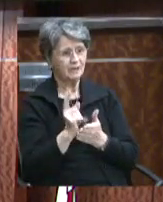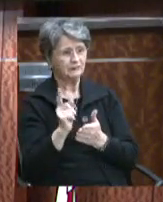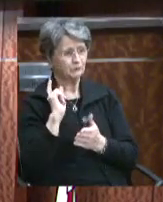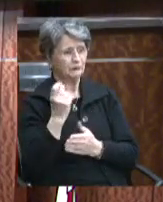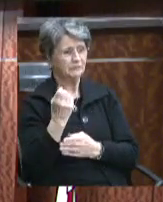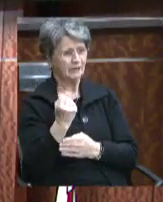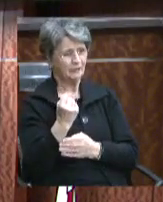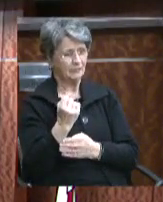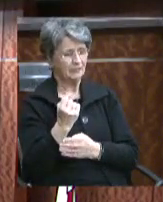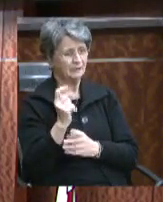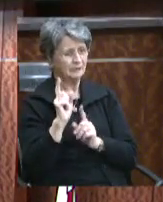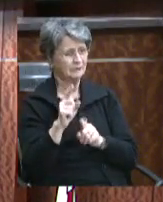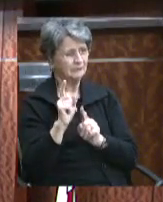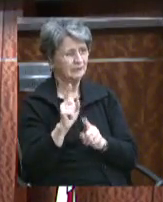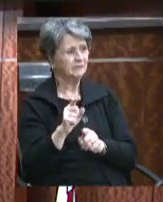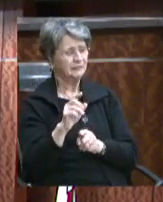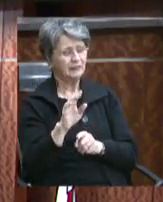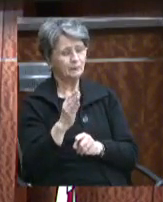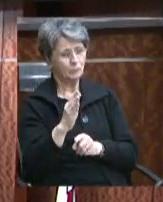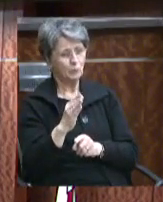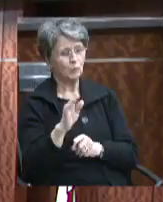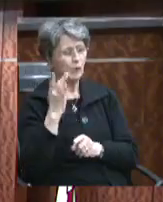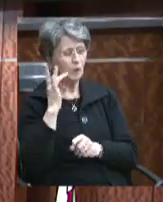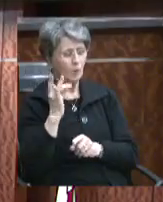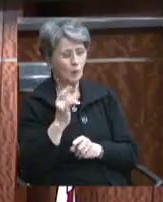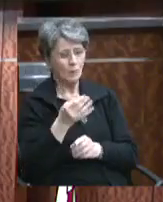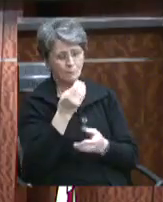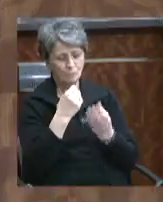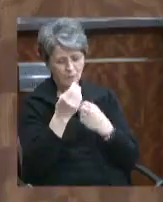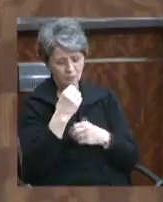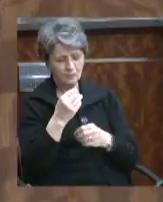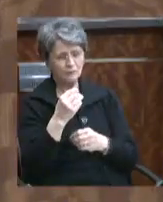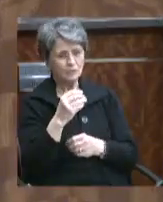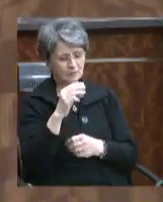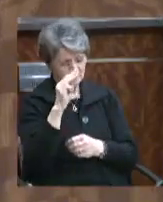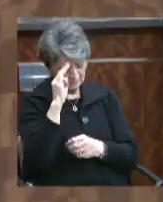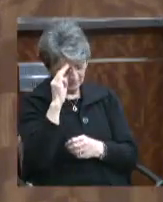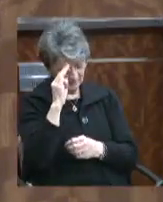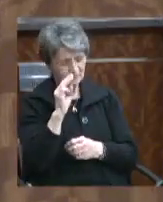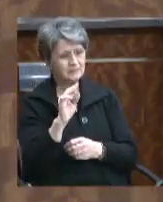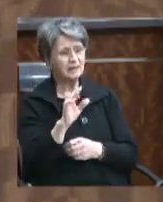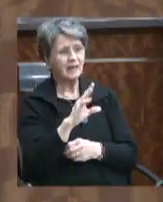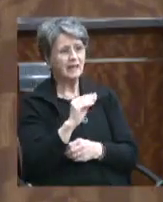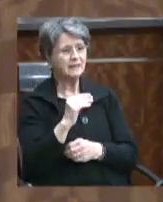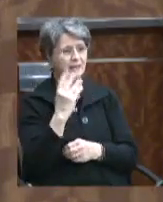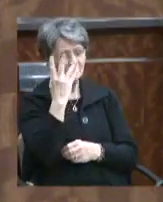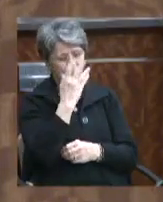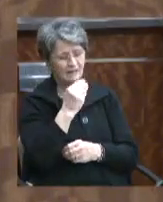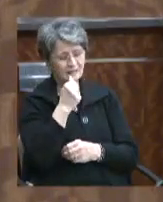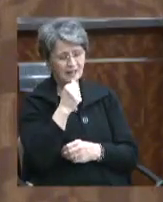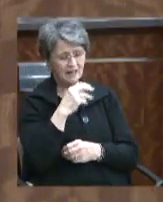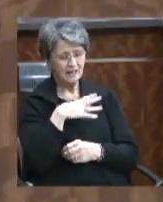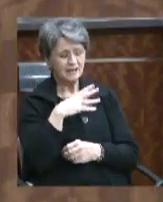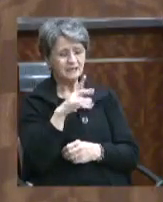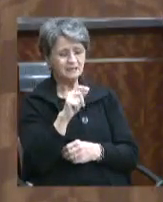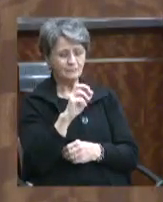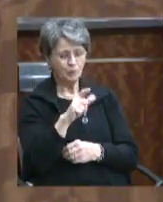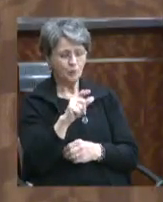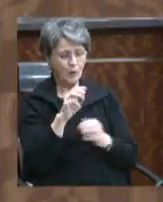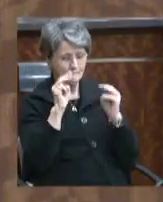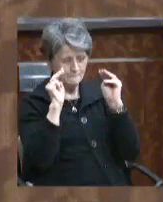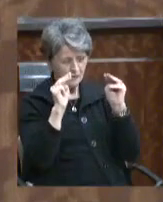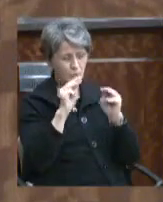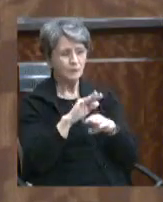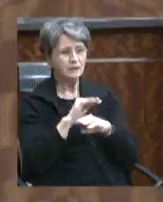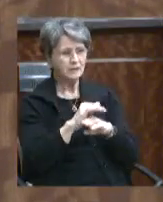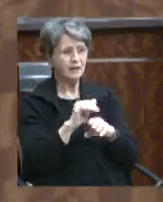Blue and Gold Banquet. I also participated in the Lovely Ladies of Laurel Mentoring Night that was in January,